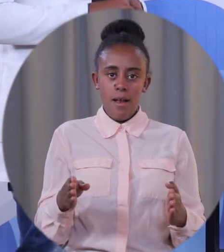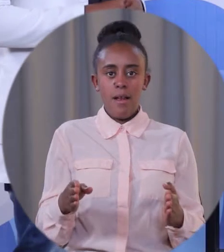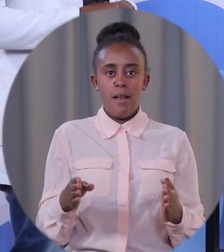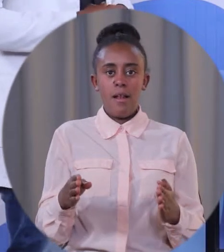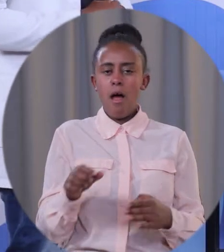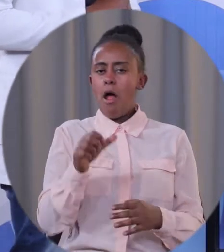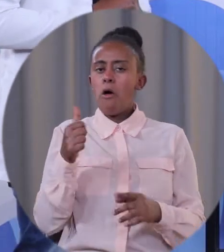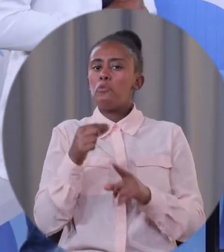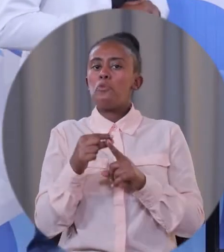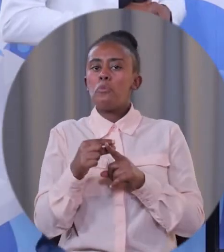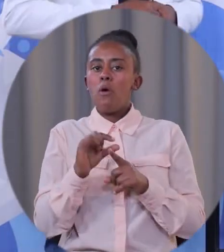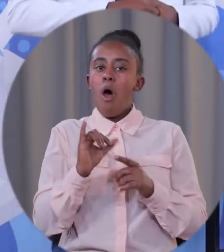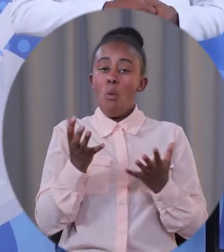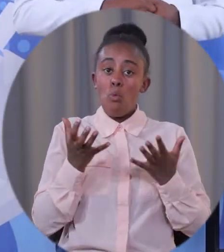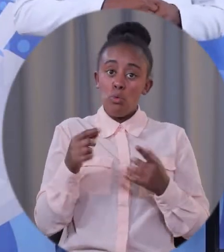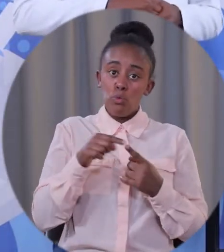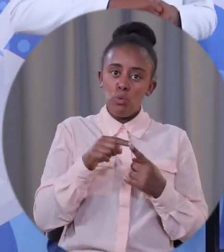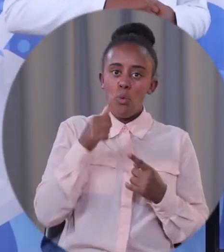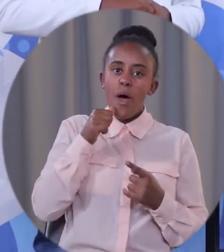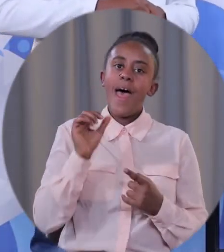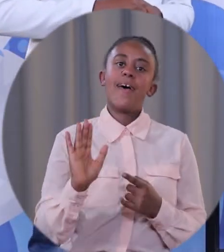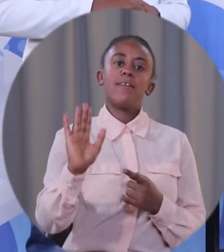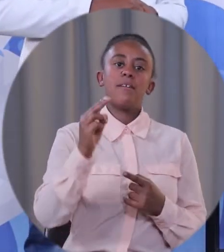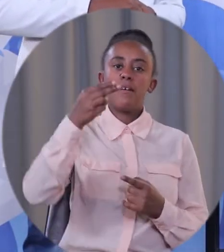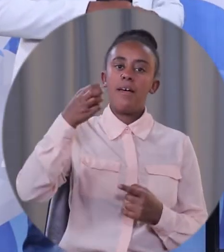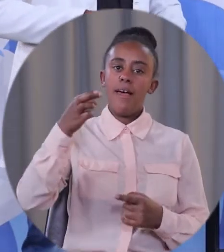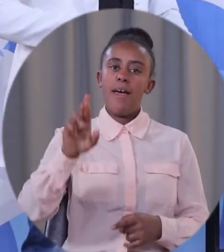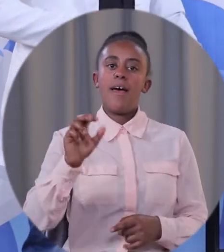In other words, I want to have her table.